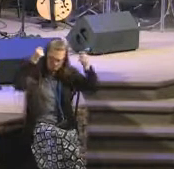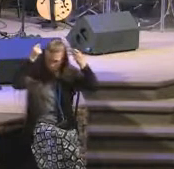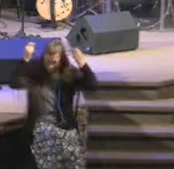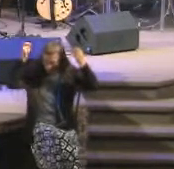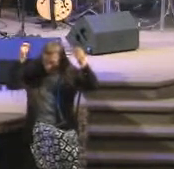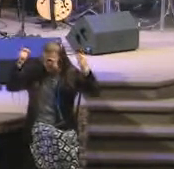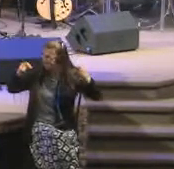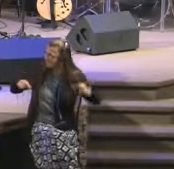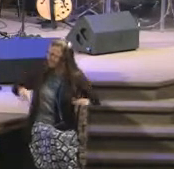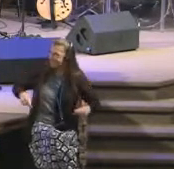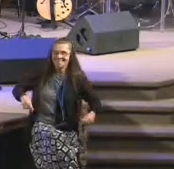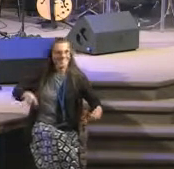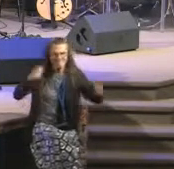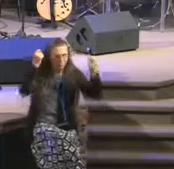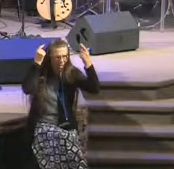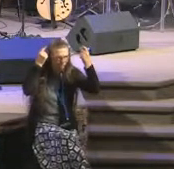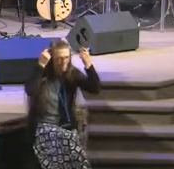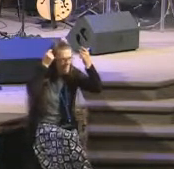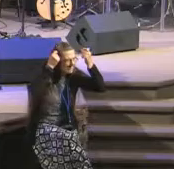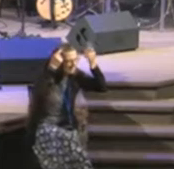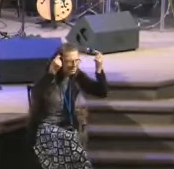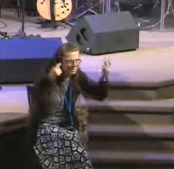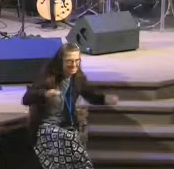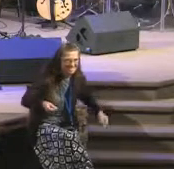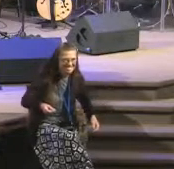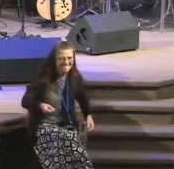imagination, man. You just got to have some imagination.